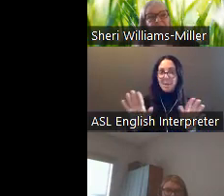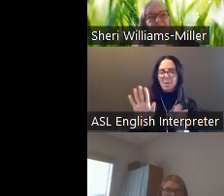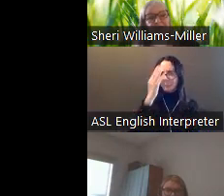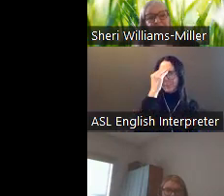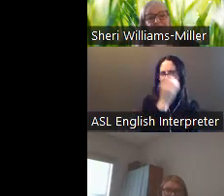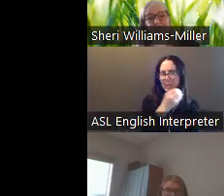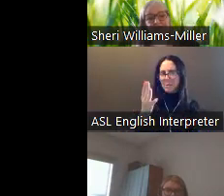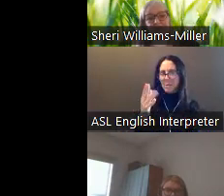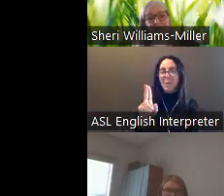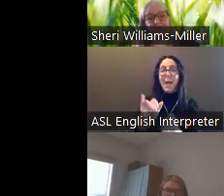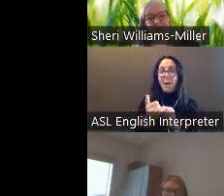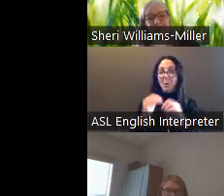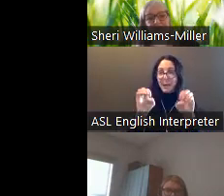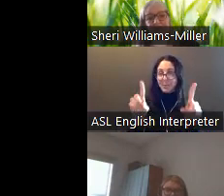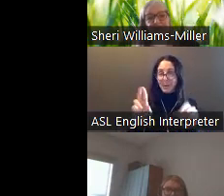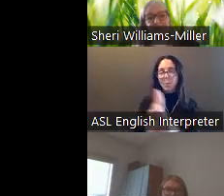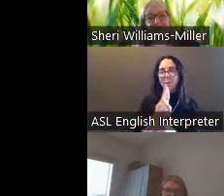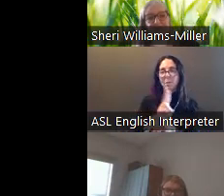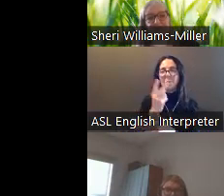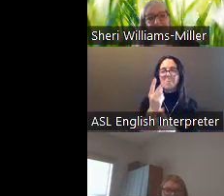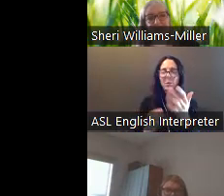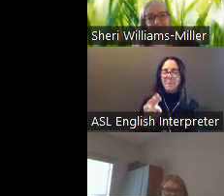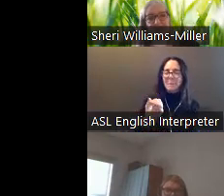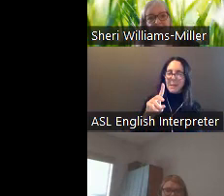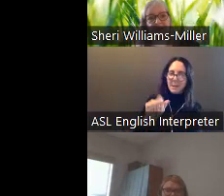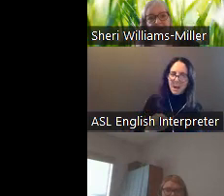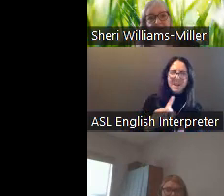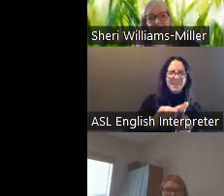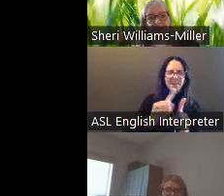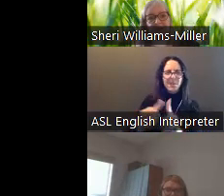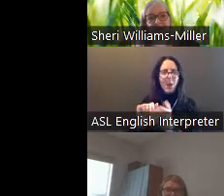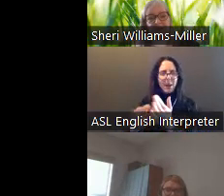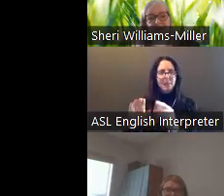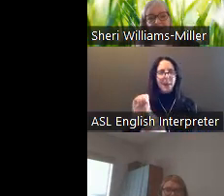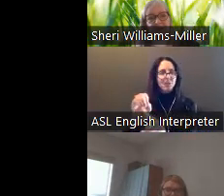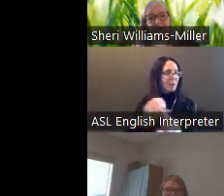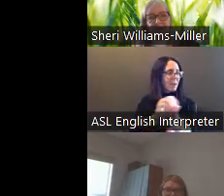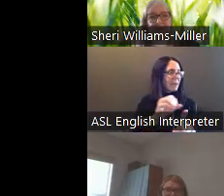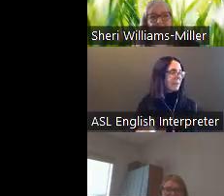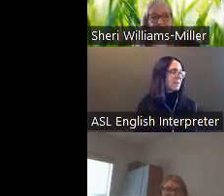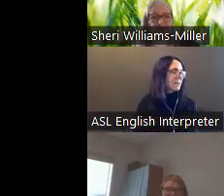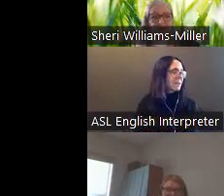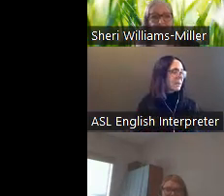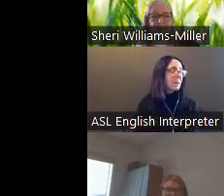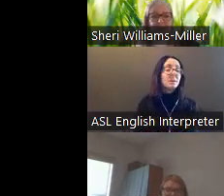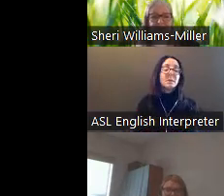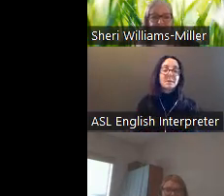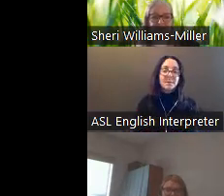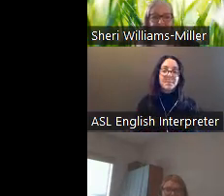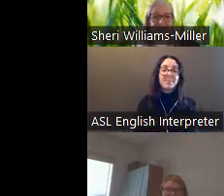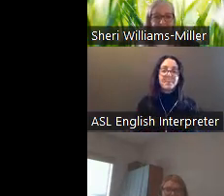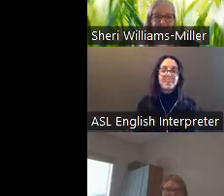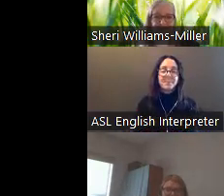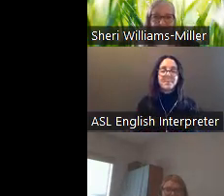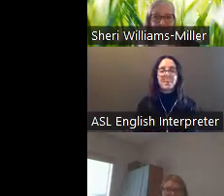a combination of media to do that. There were written,